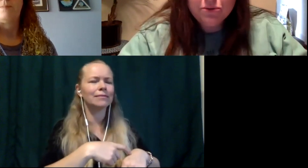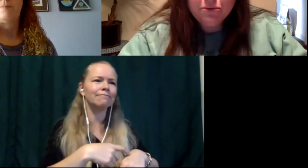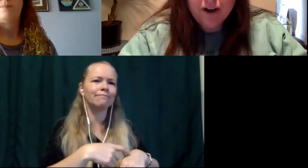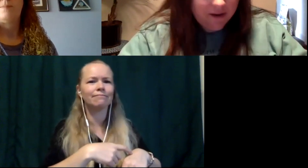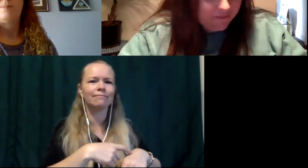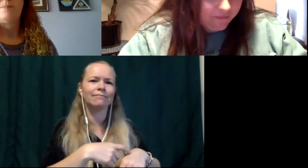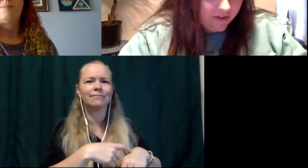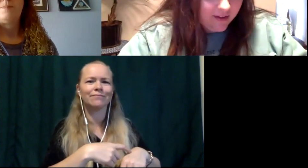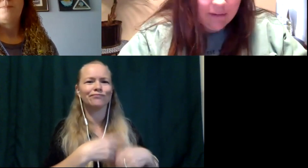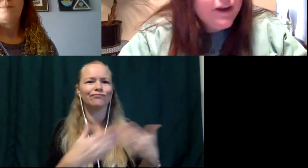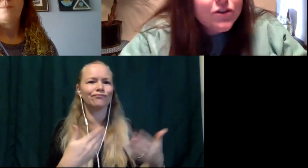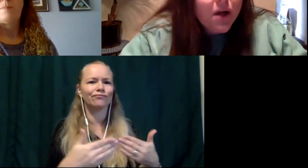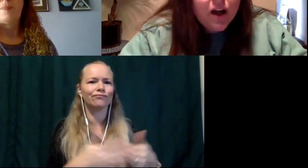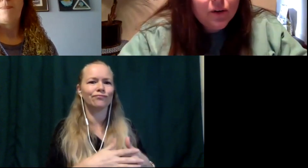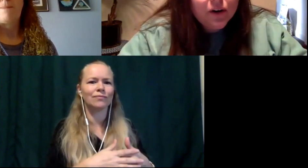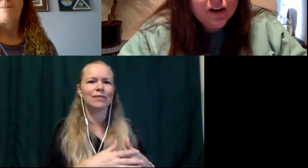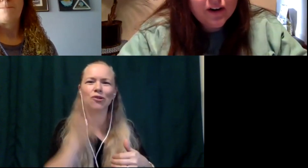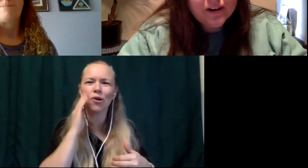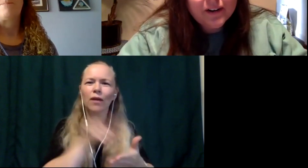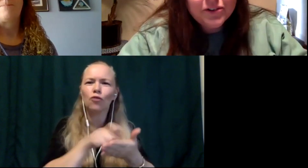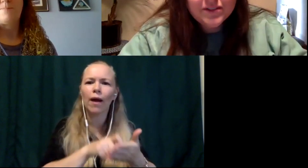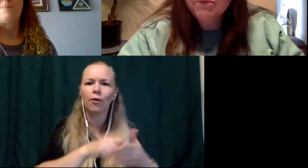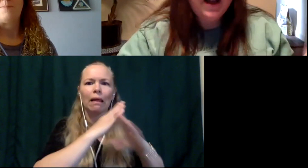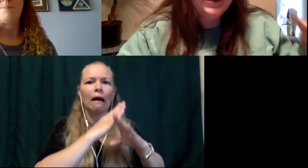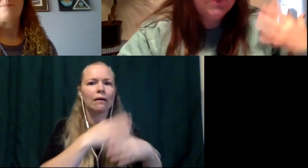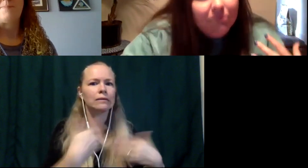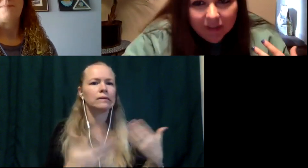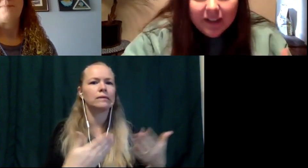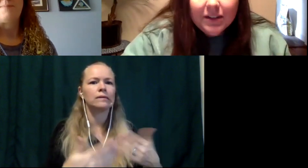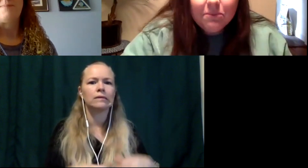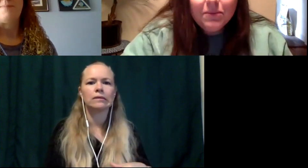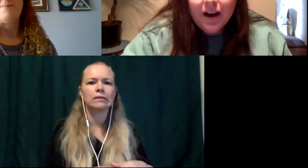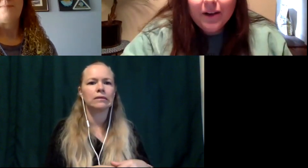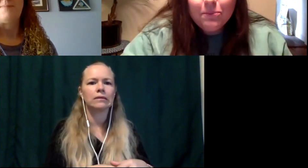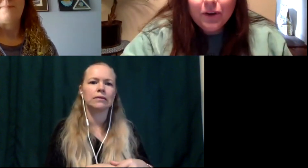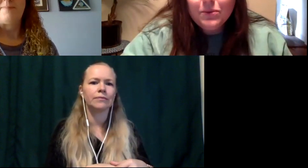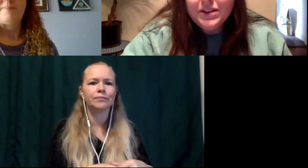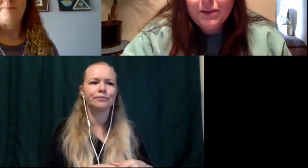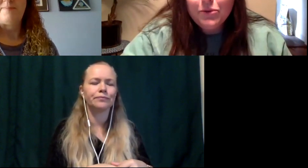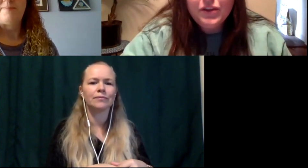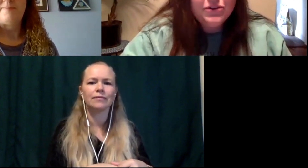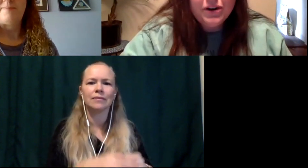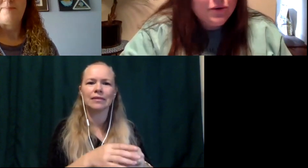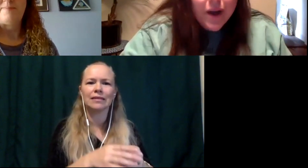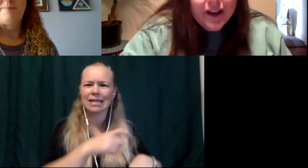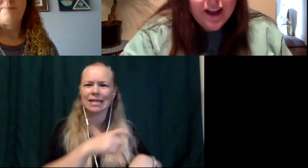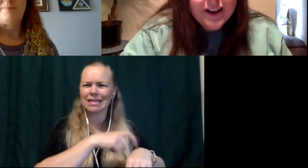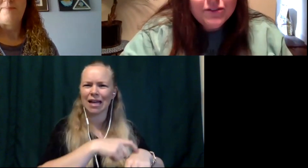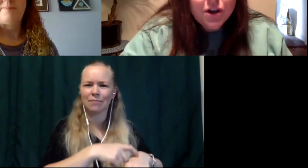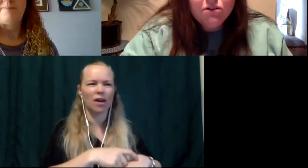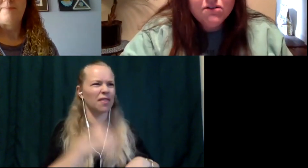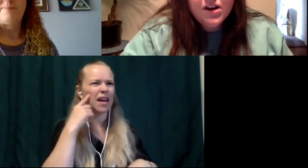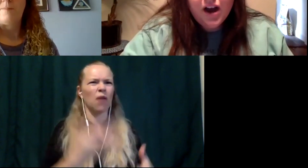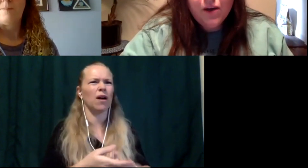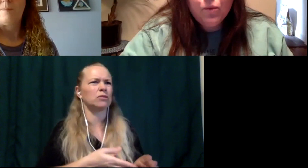times when you, writer's block or just kind of books, when times when you think you wanted to quit? And if